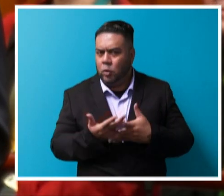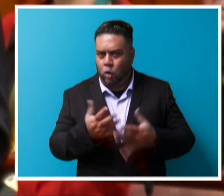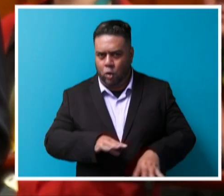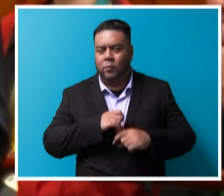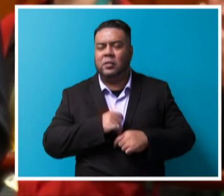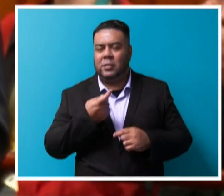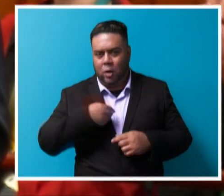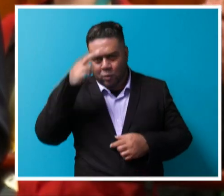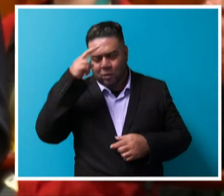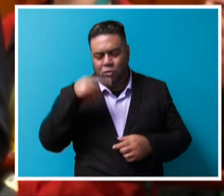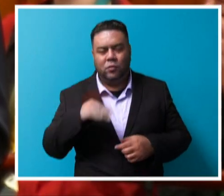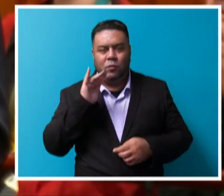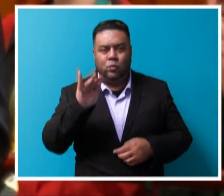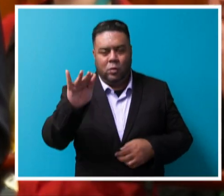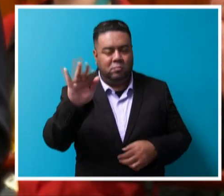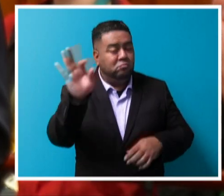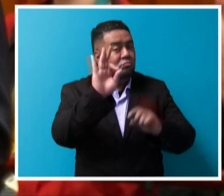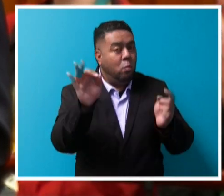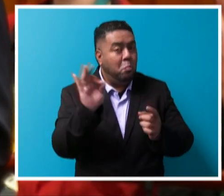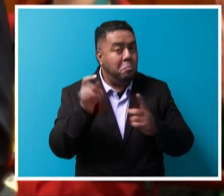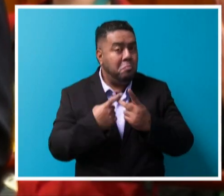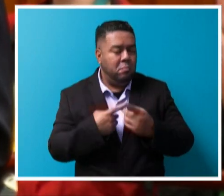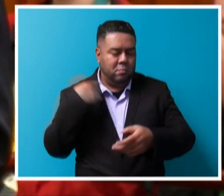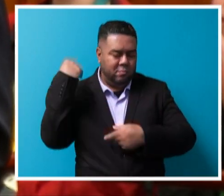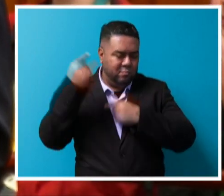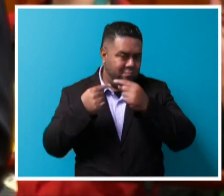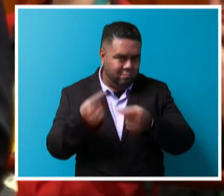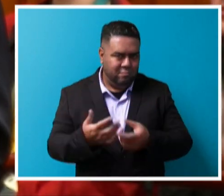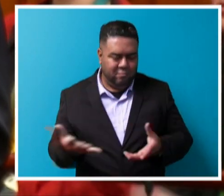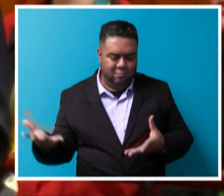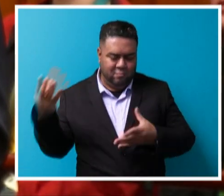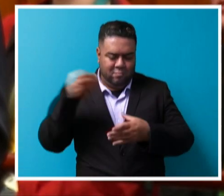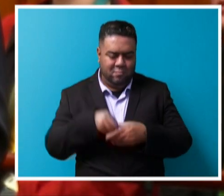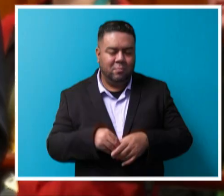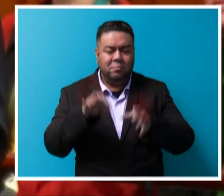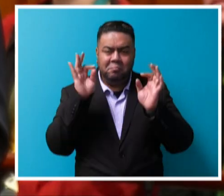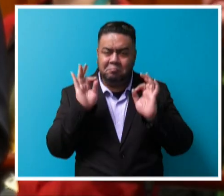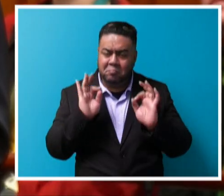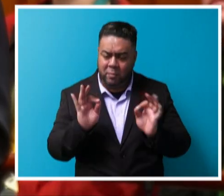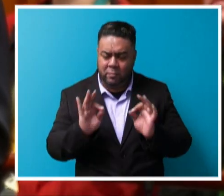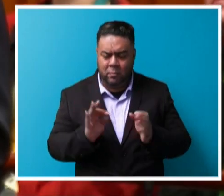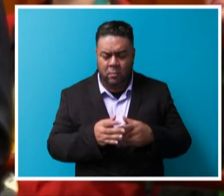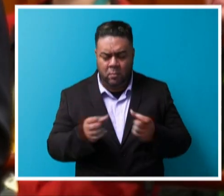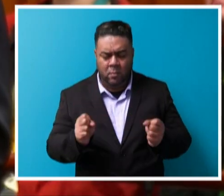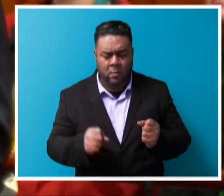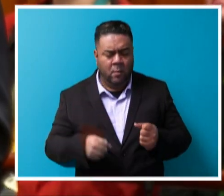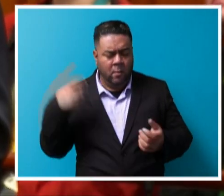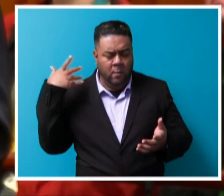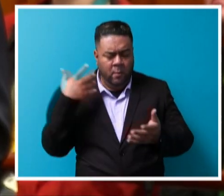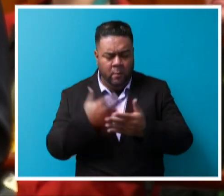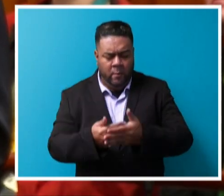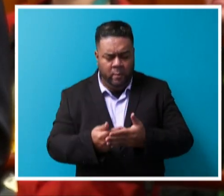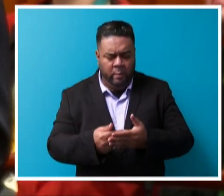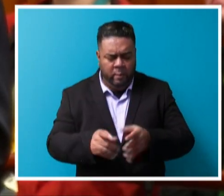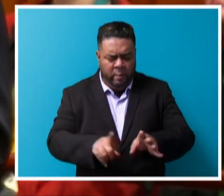future. While no government inherits a perfect system, this coalition government has confronted long-standing